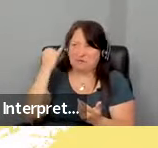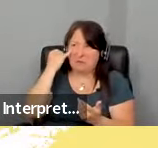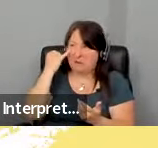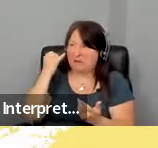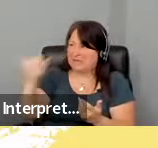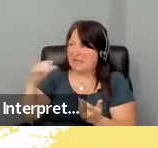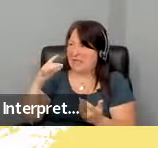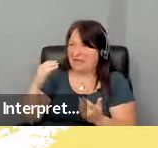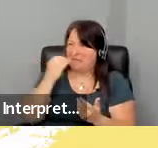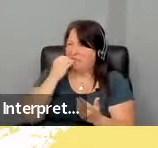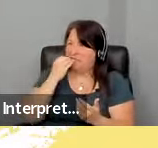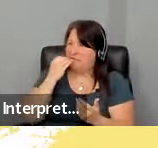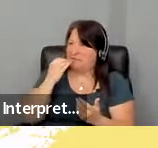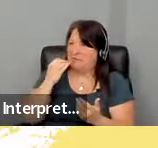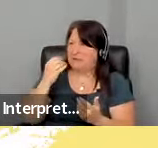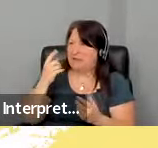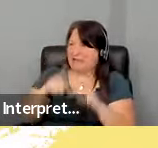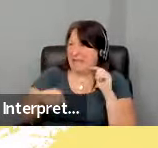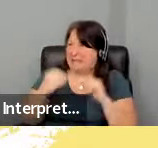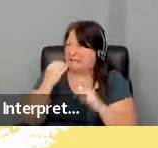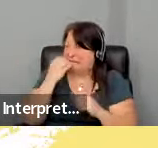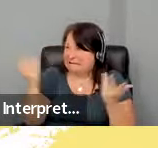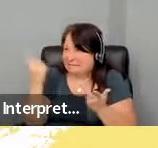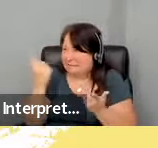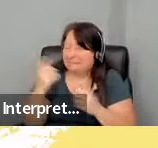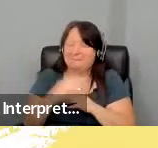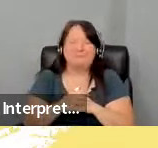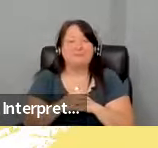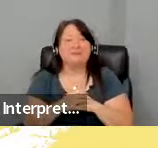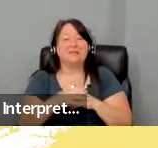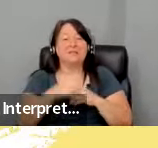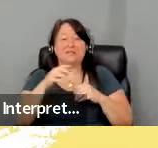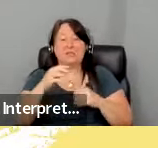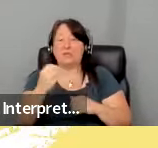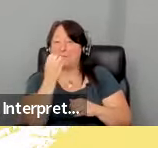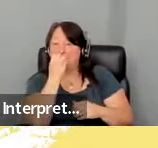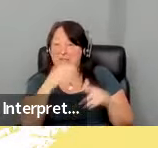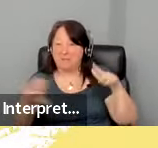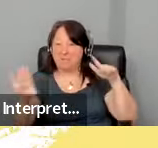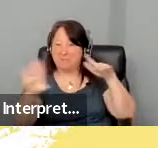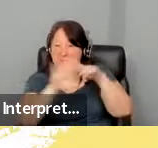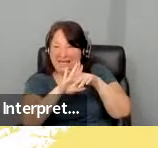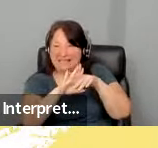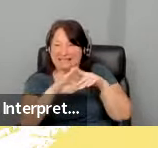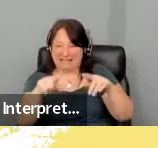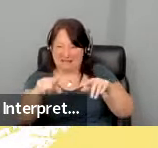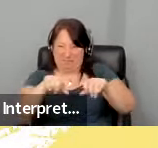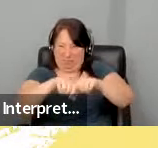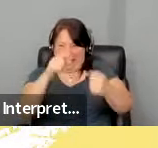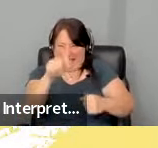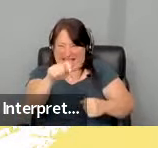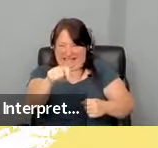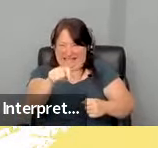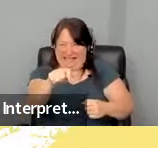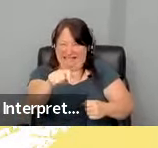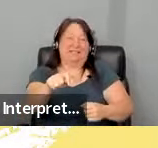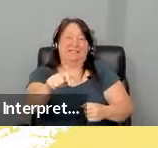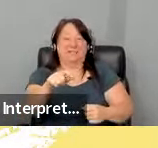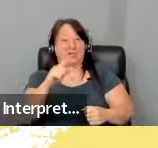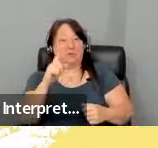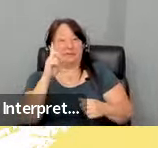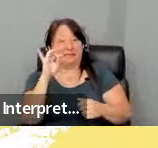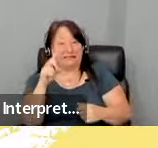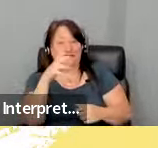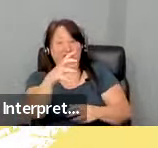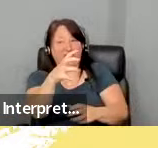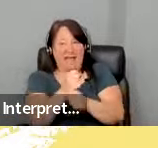needs? Under the principal performer provisions, the meal break provisions are really about the break. So the question is whether you got a break or not.